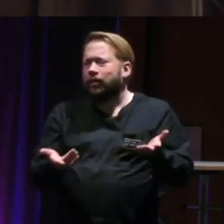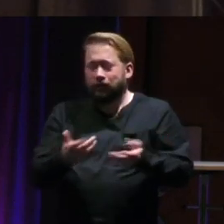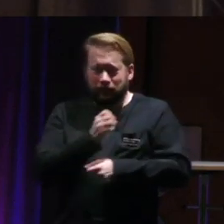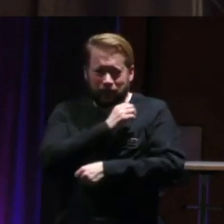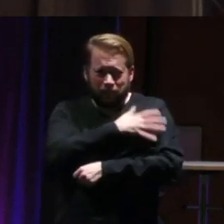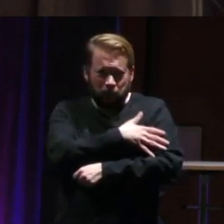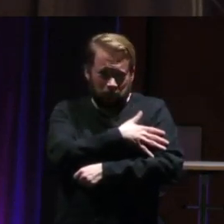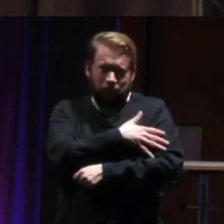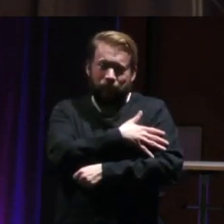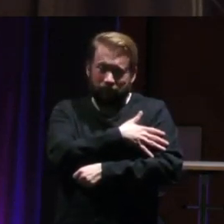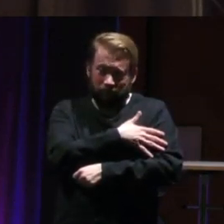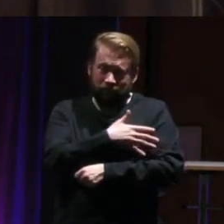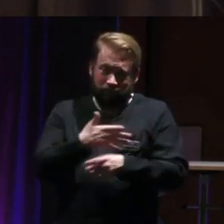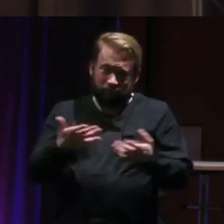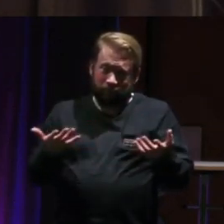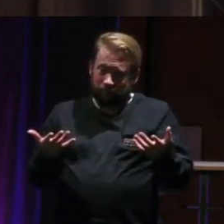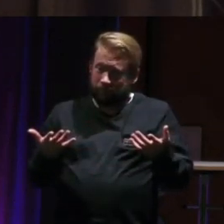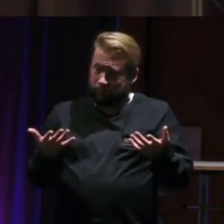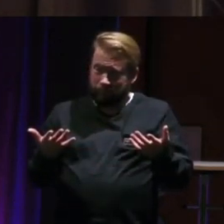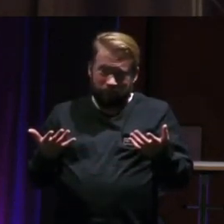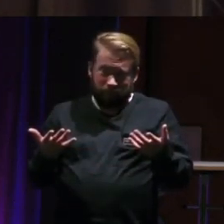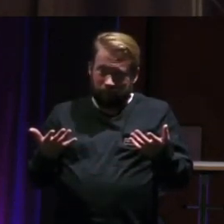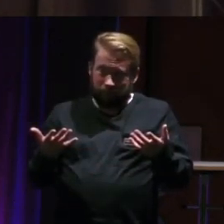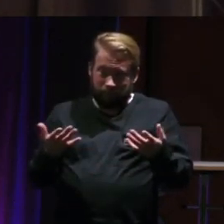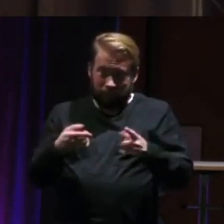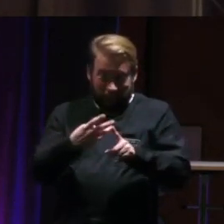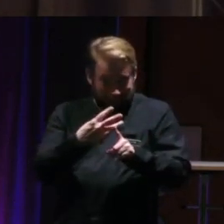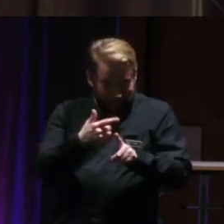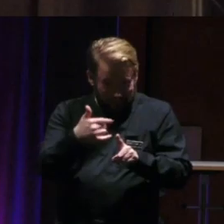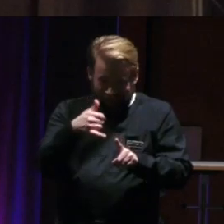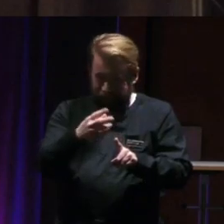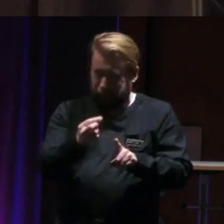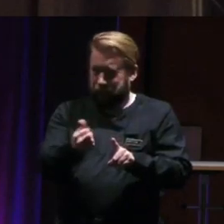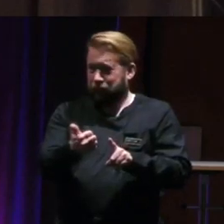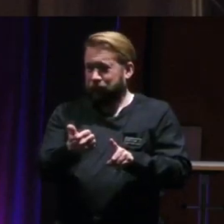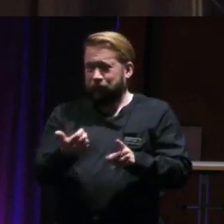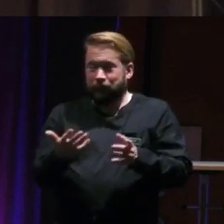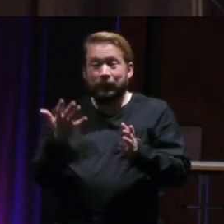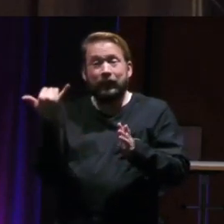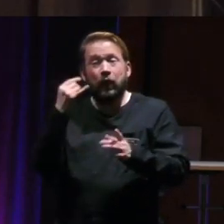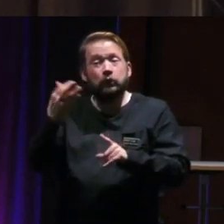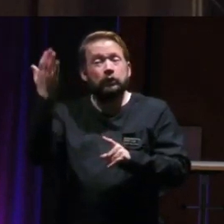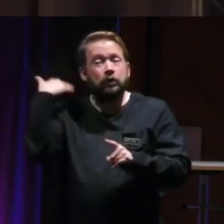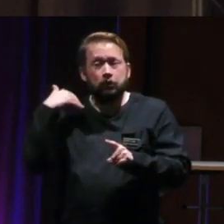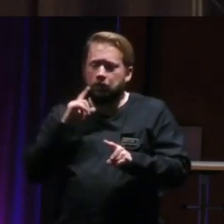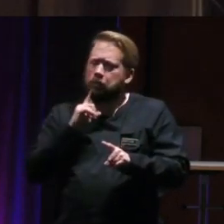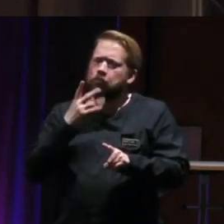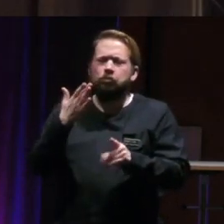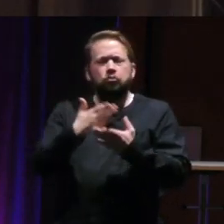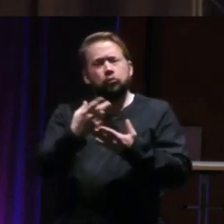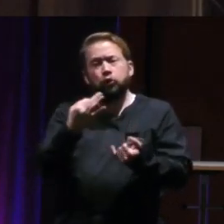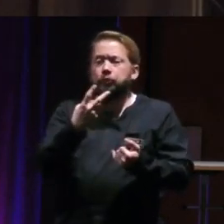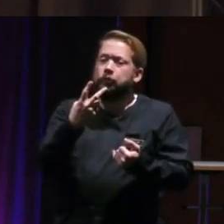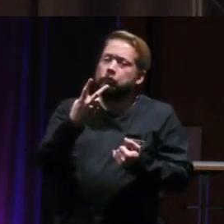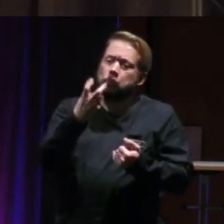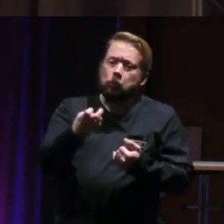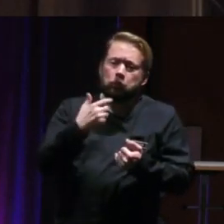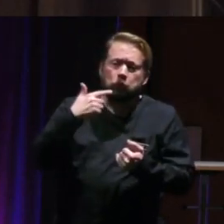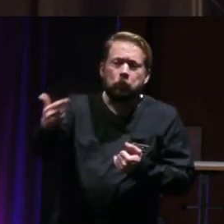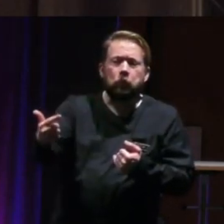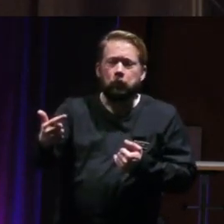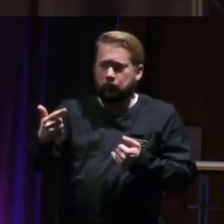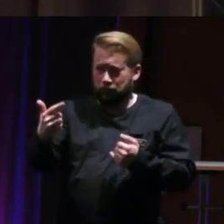10 years ago, it was 20,000 mm-hmm on the streets. Mm-hmm. And now it's only three. So that's why